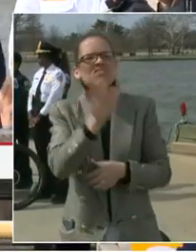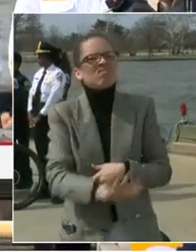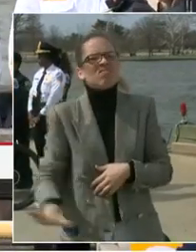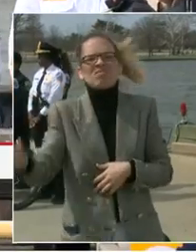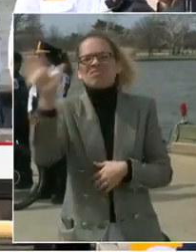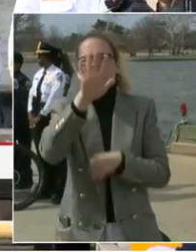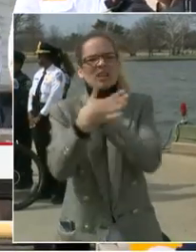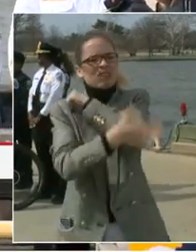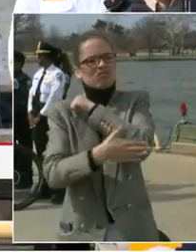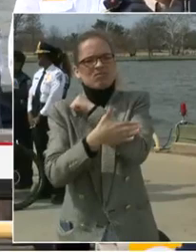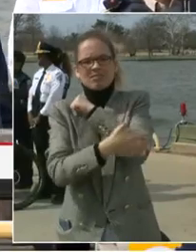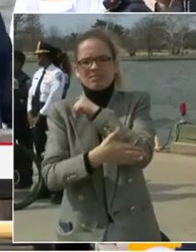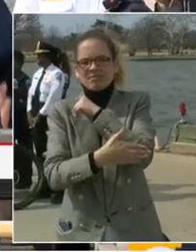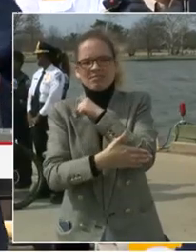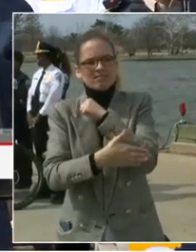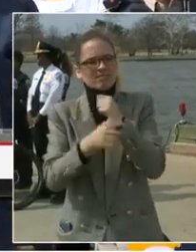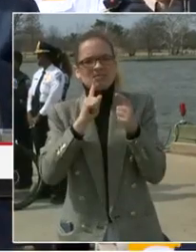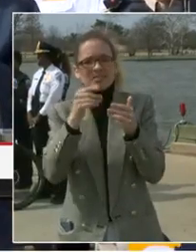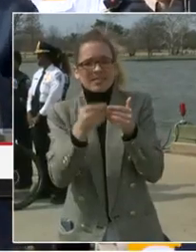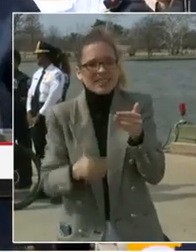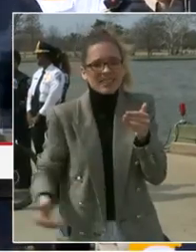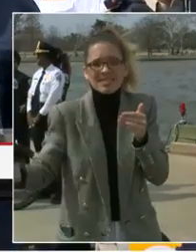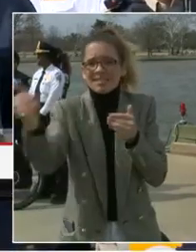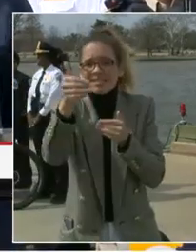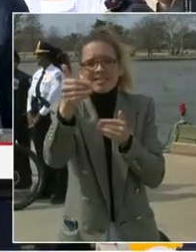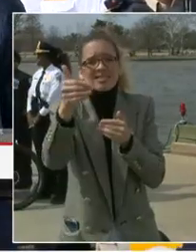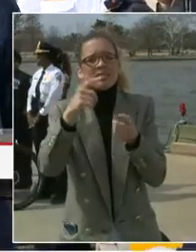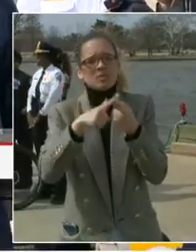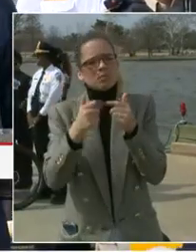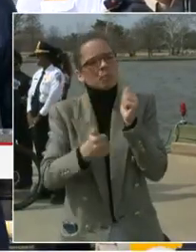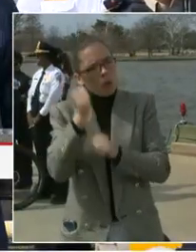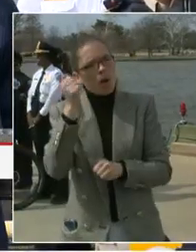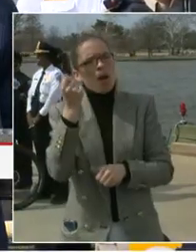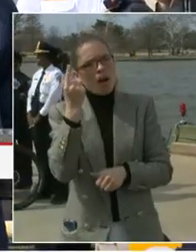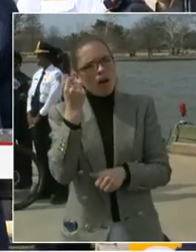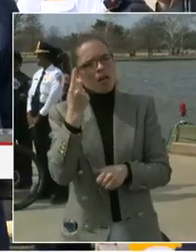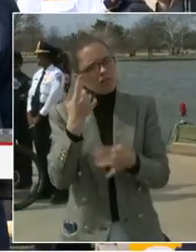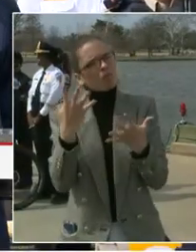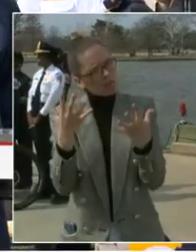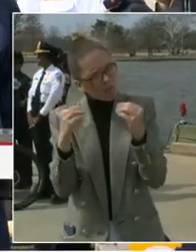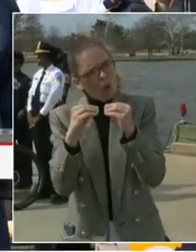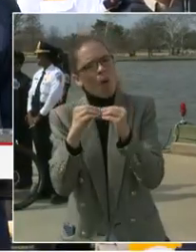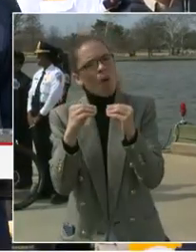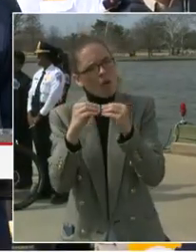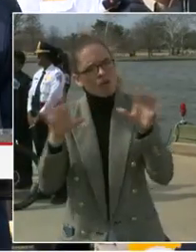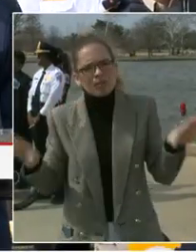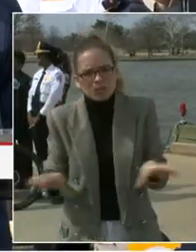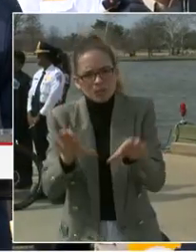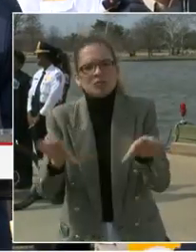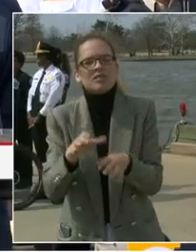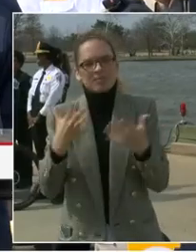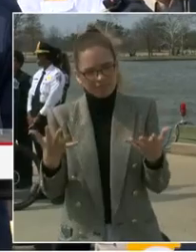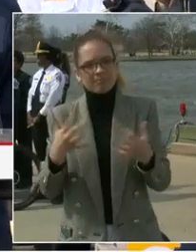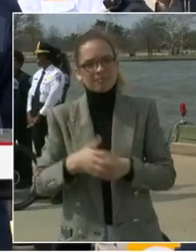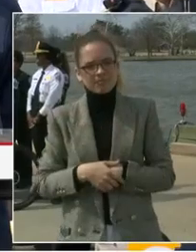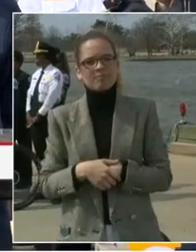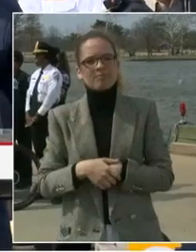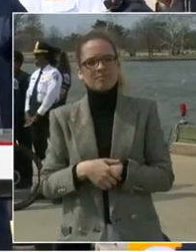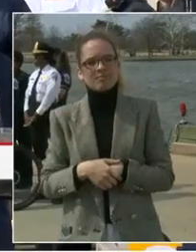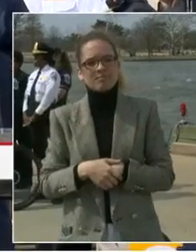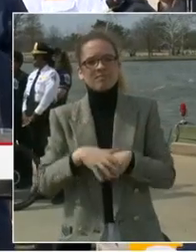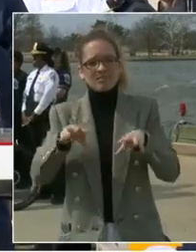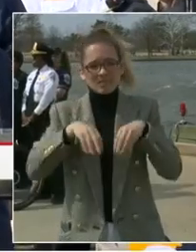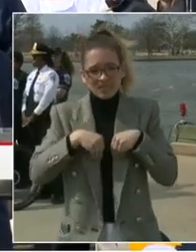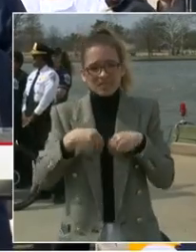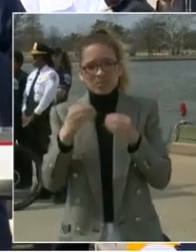We're already ahead of most, but we know there's more to do. So with that, we'll take a few questions on